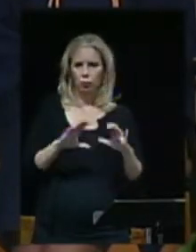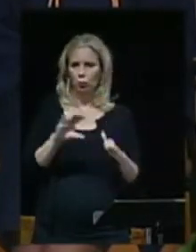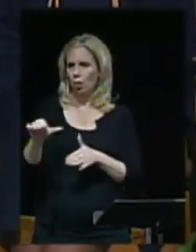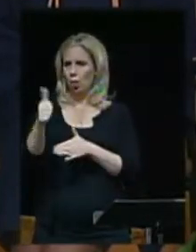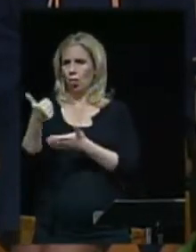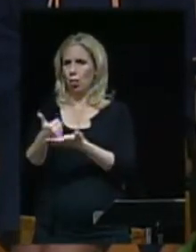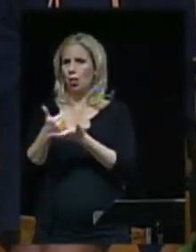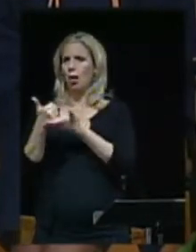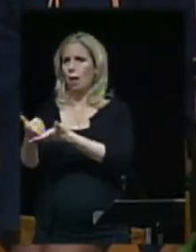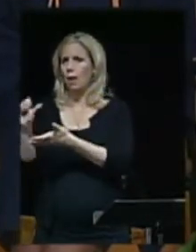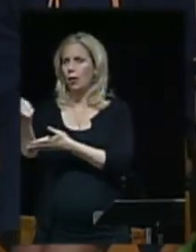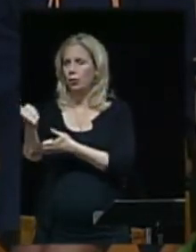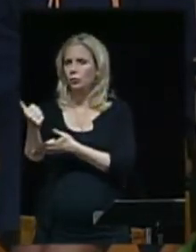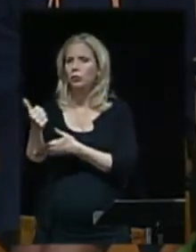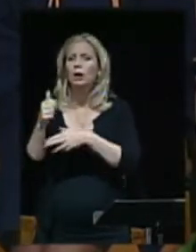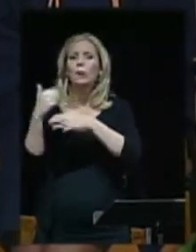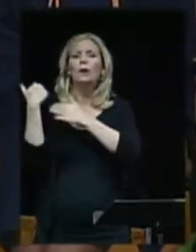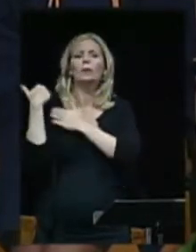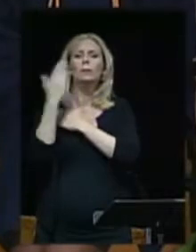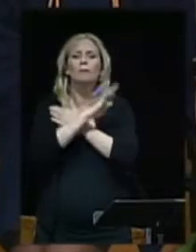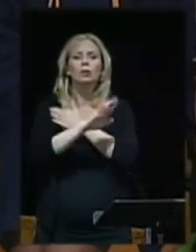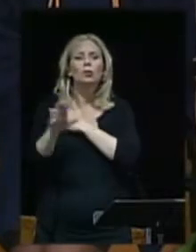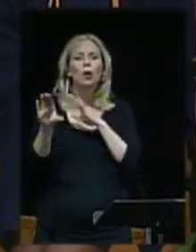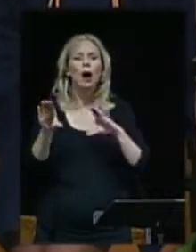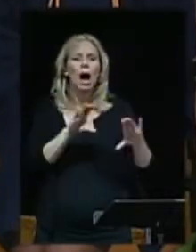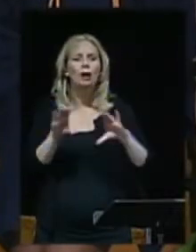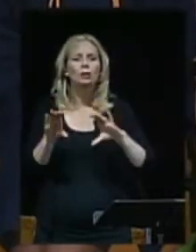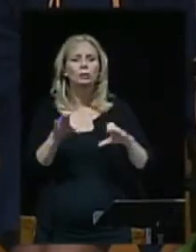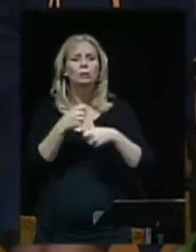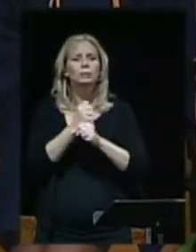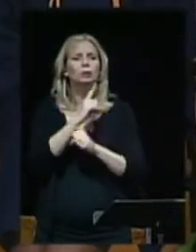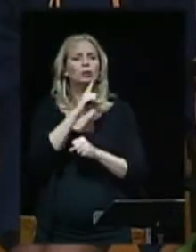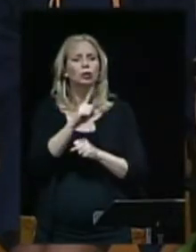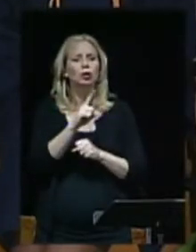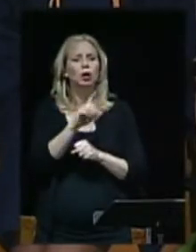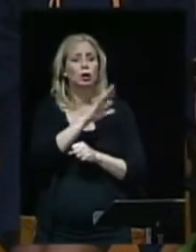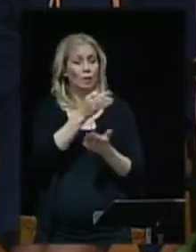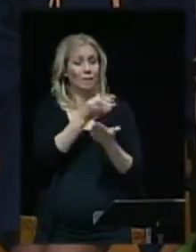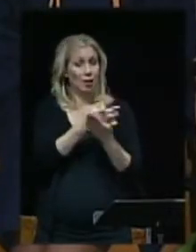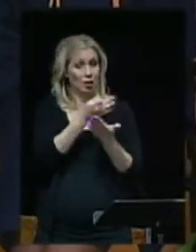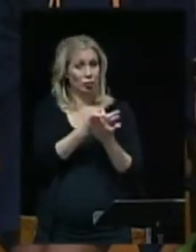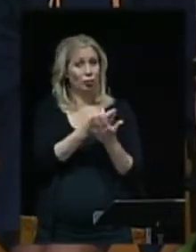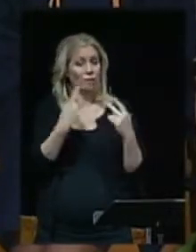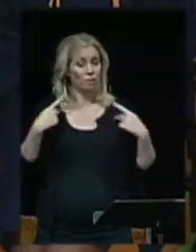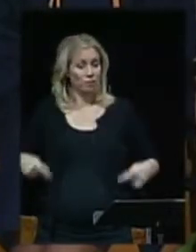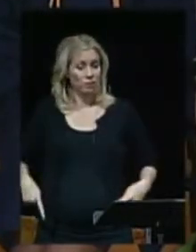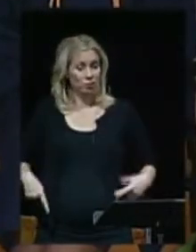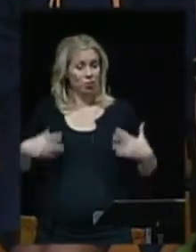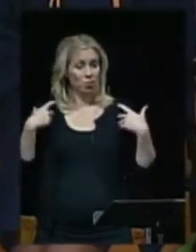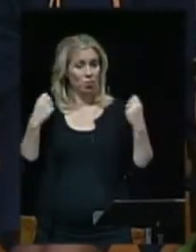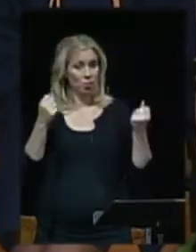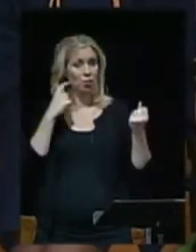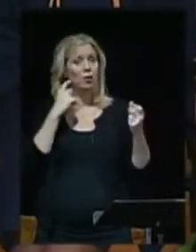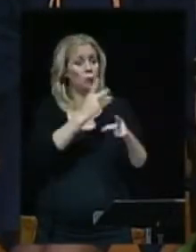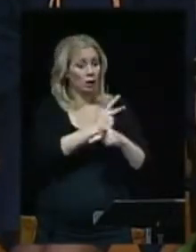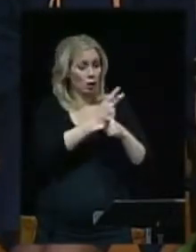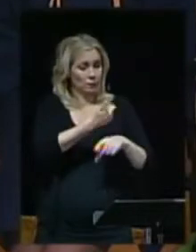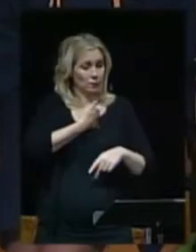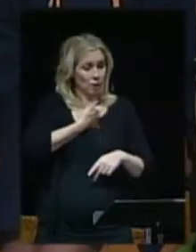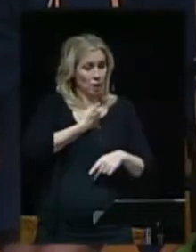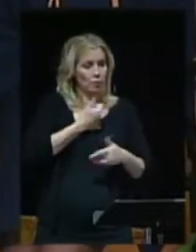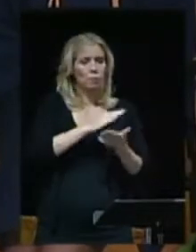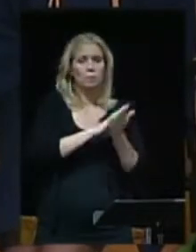things. Responsibility for one's actions by making sure that you care for your financial and physical well-being will be the key to a happier and